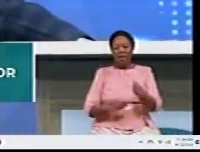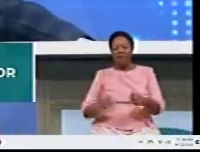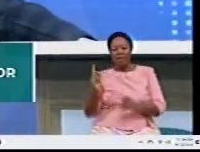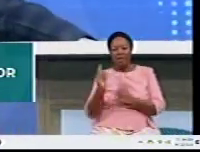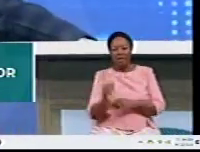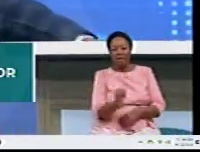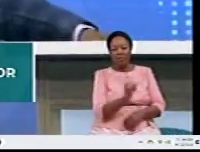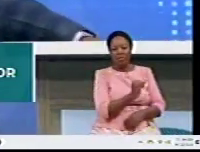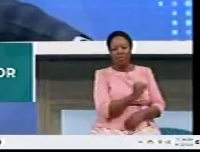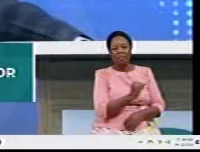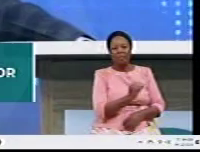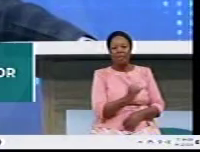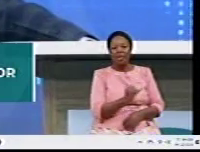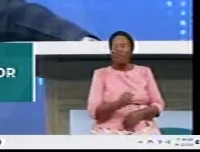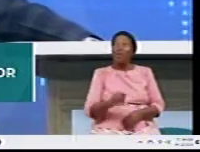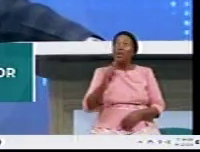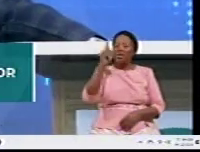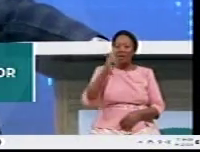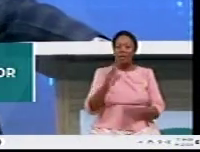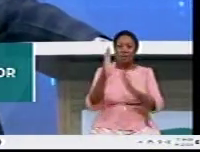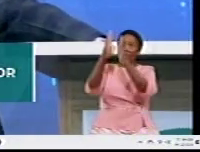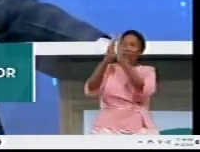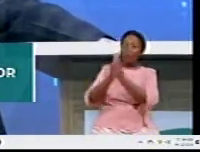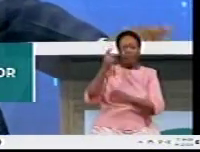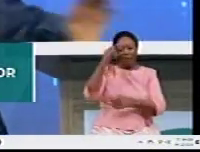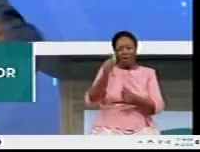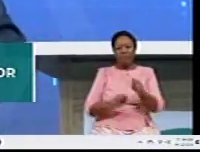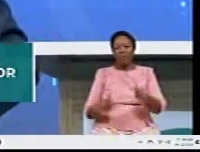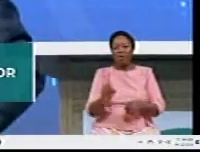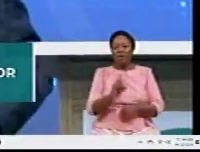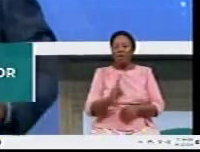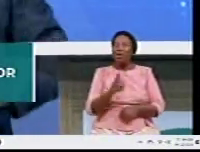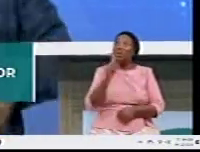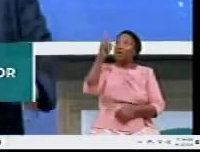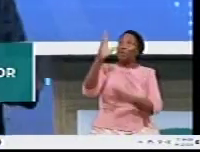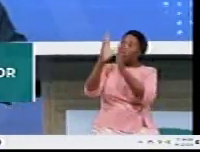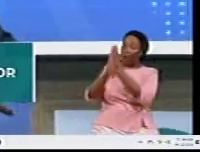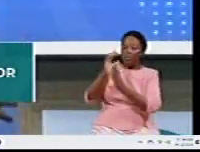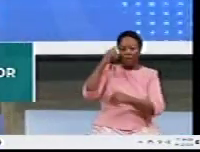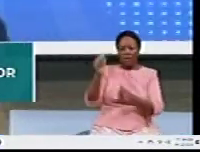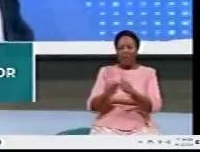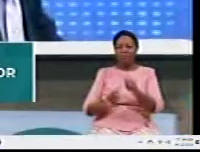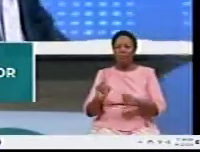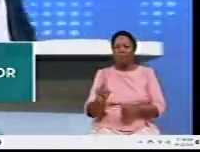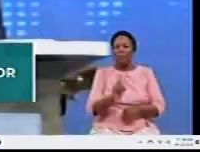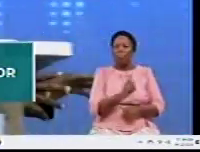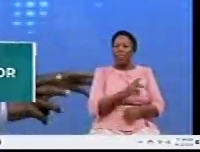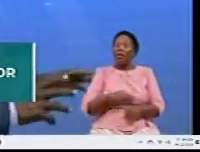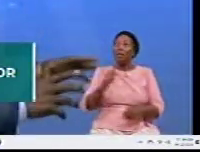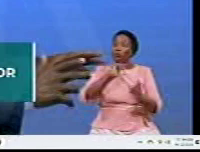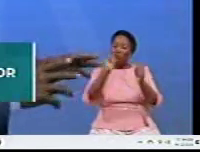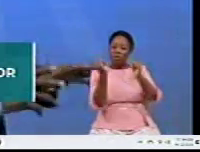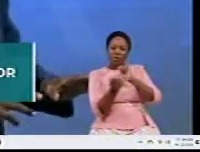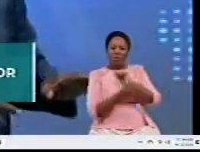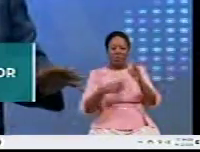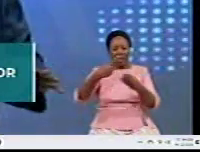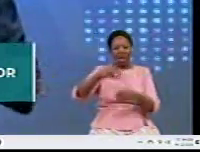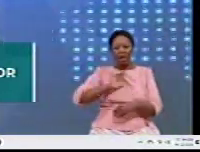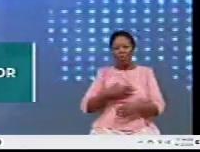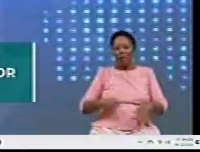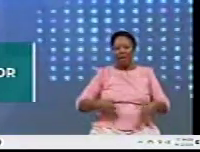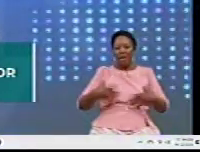individual. He intercedes for everyone. He prays for everyone. He turns our